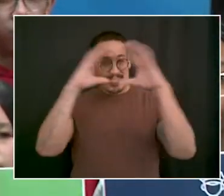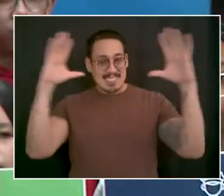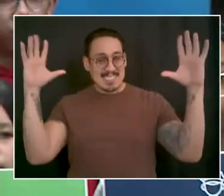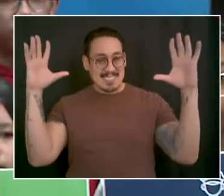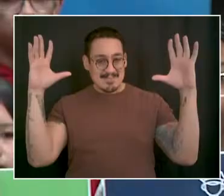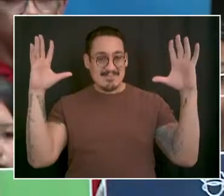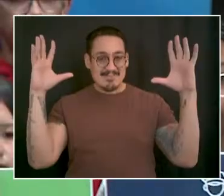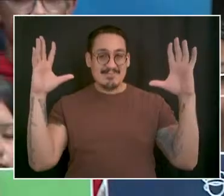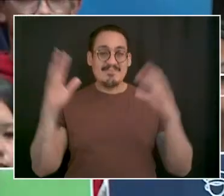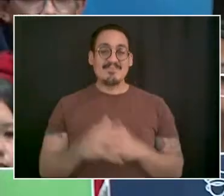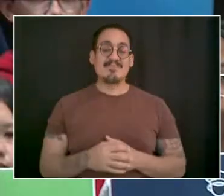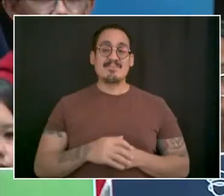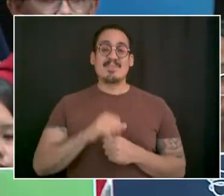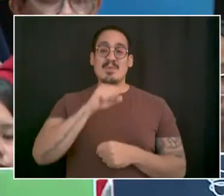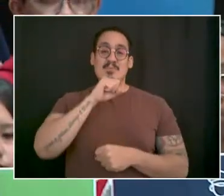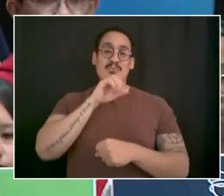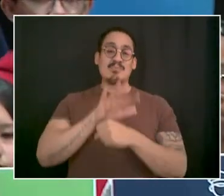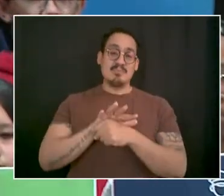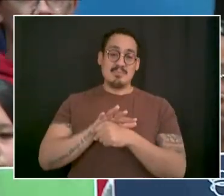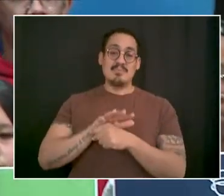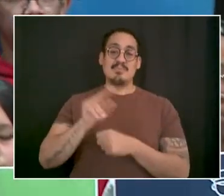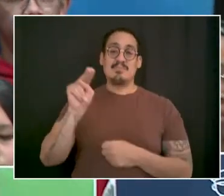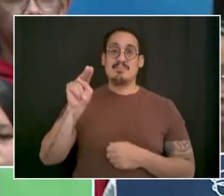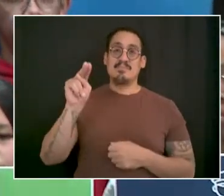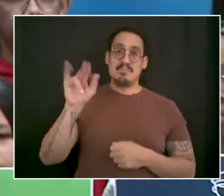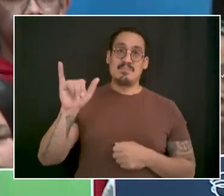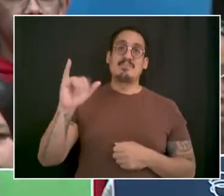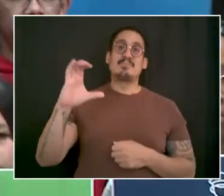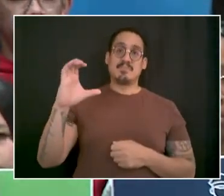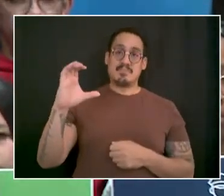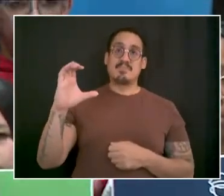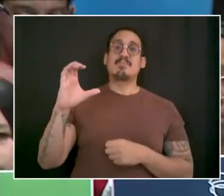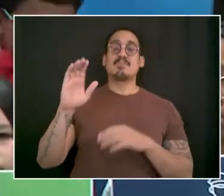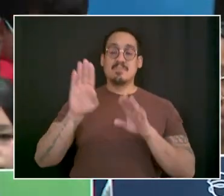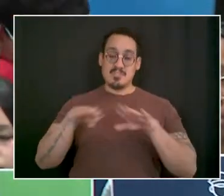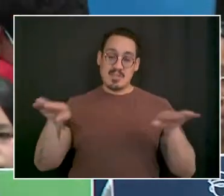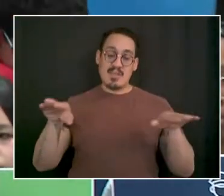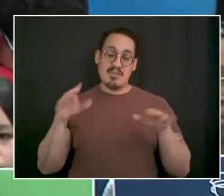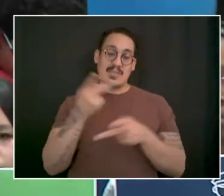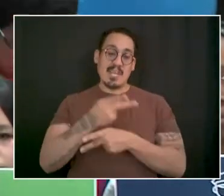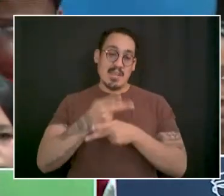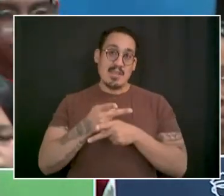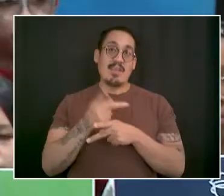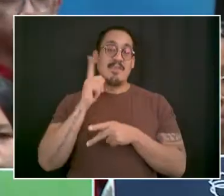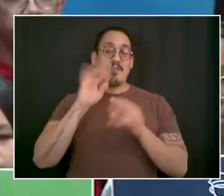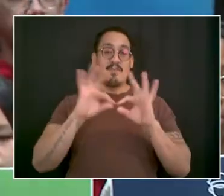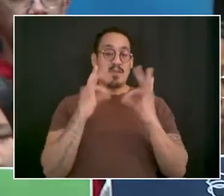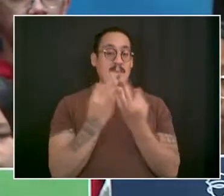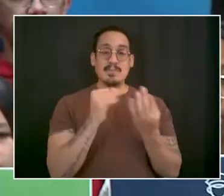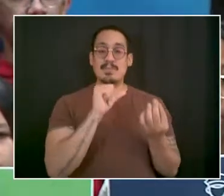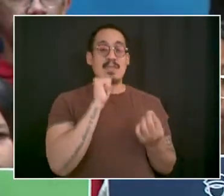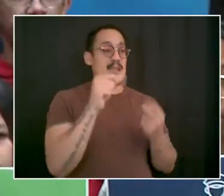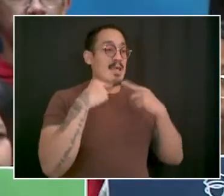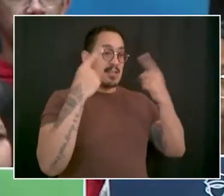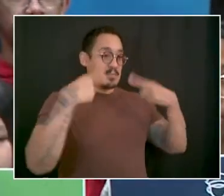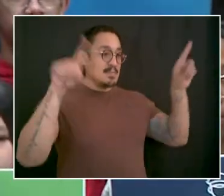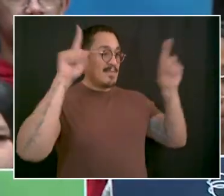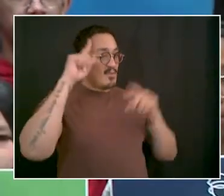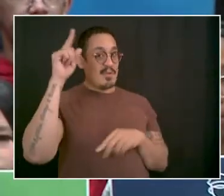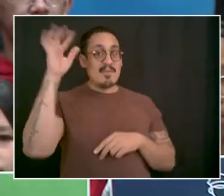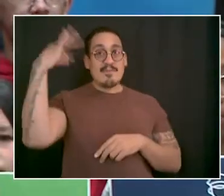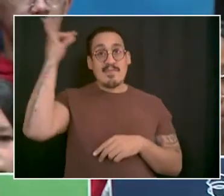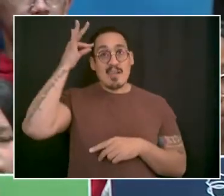Promise NYC provides child care for children from families that are not eligible for federal subsidies due to